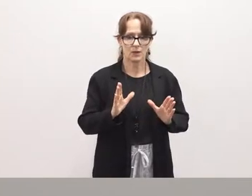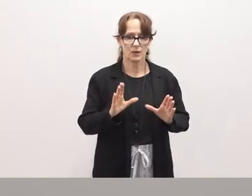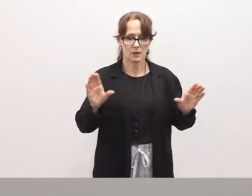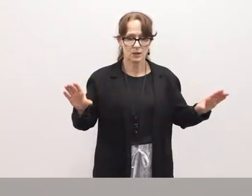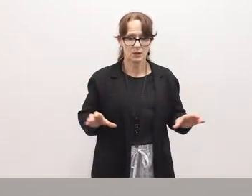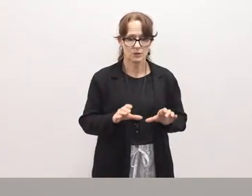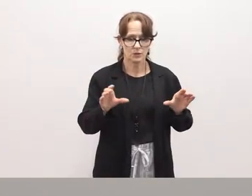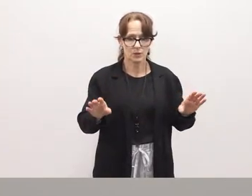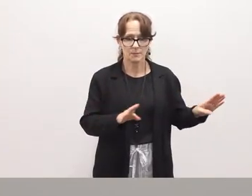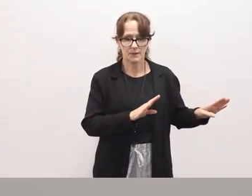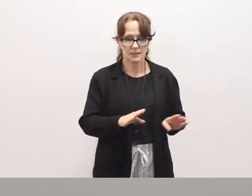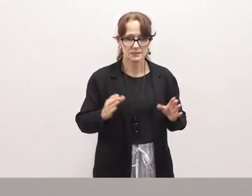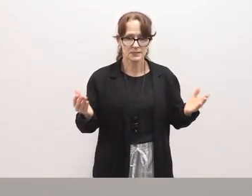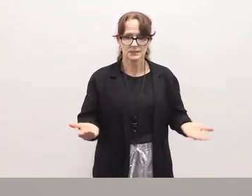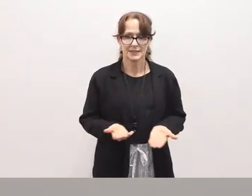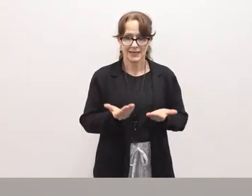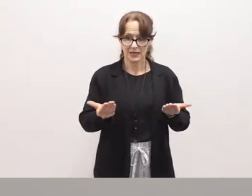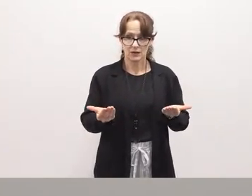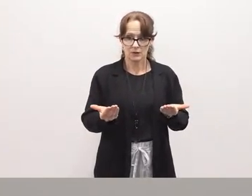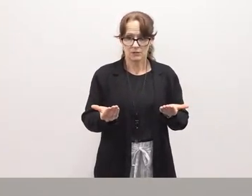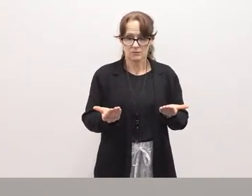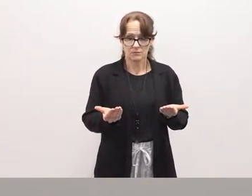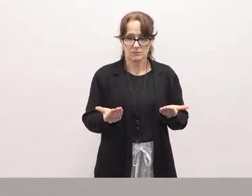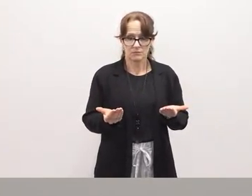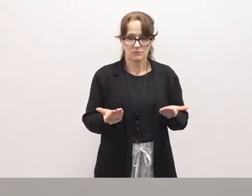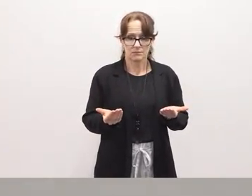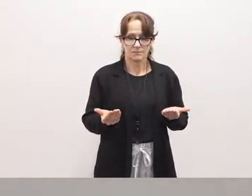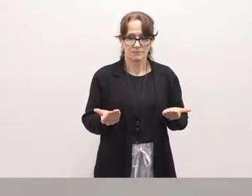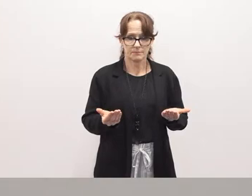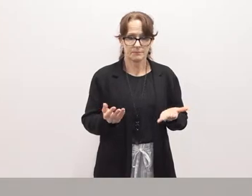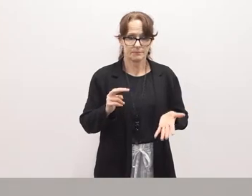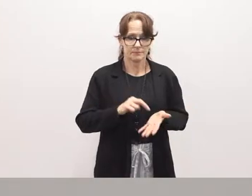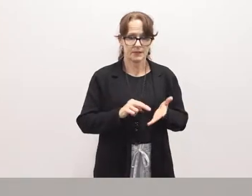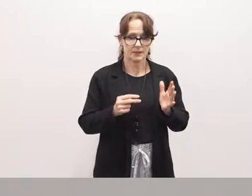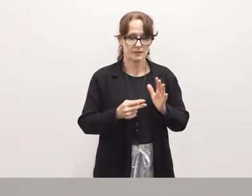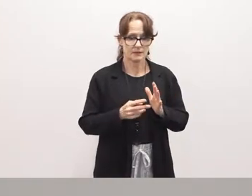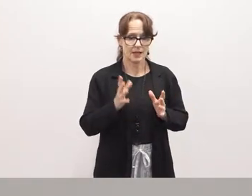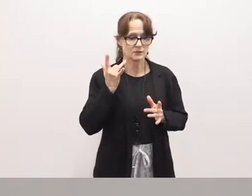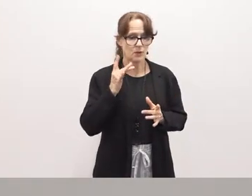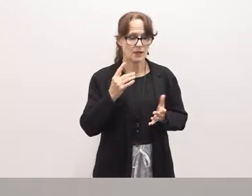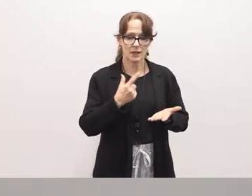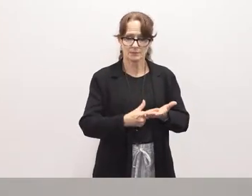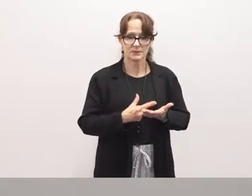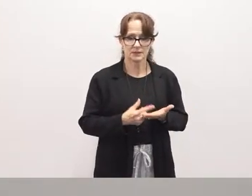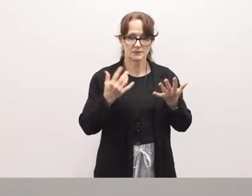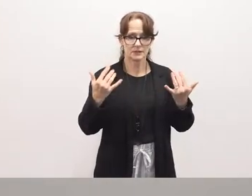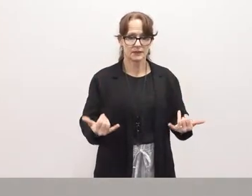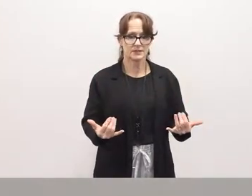do business here. And that's why I'm talking about this.